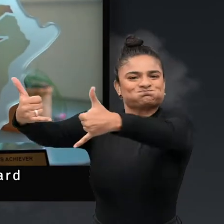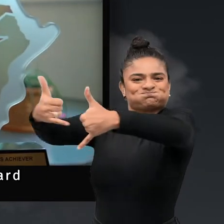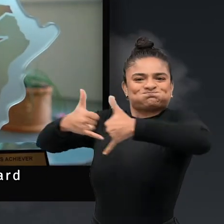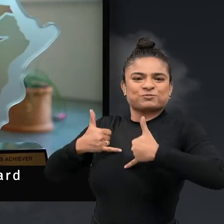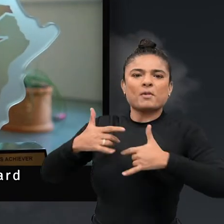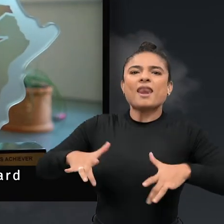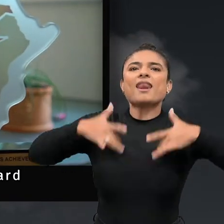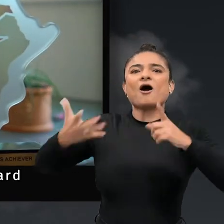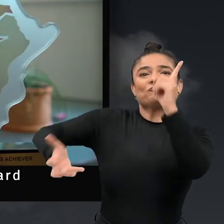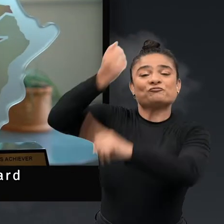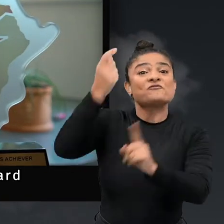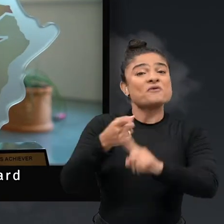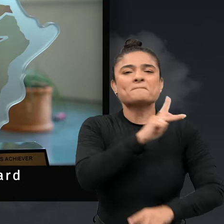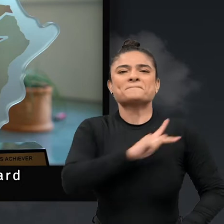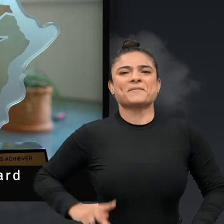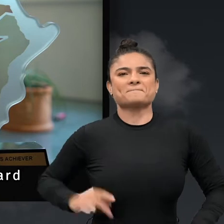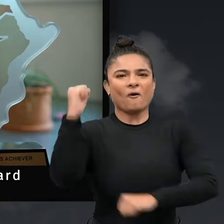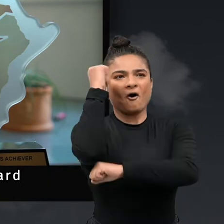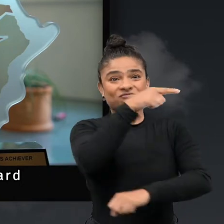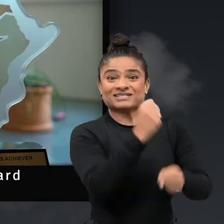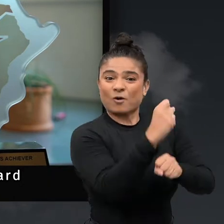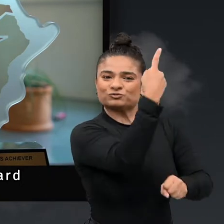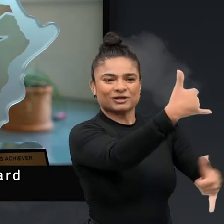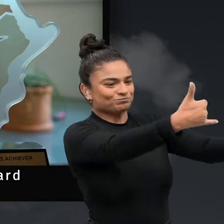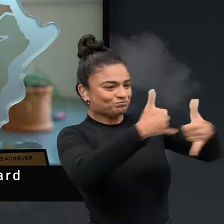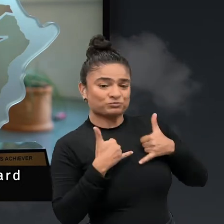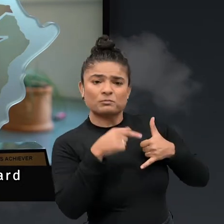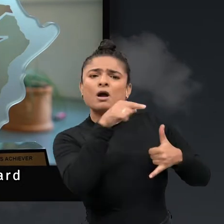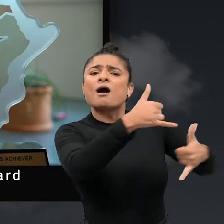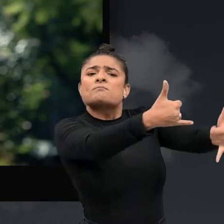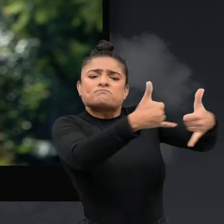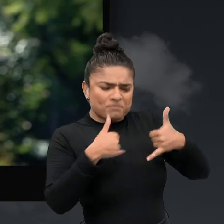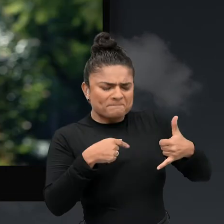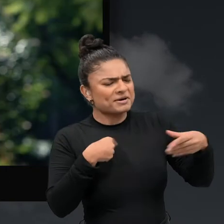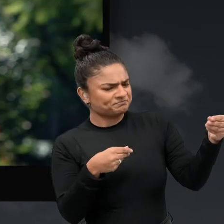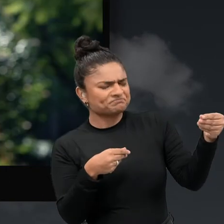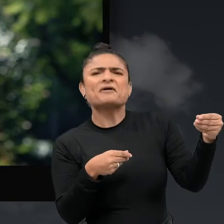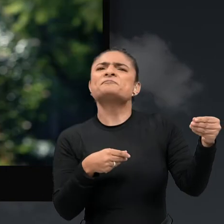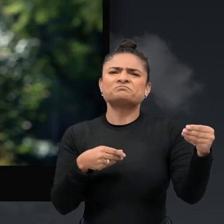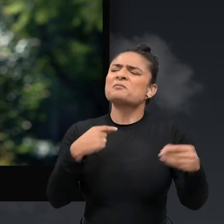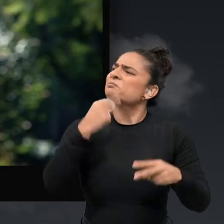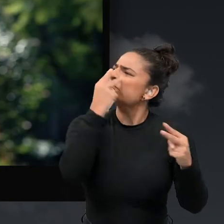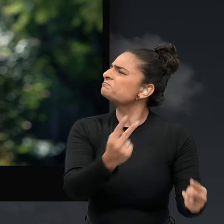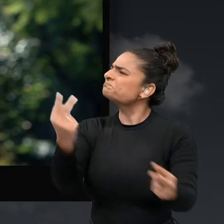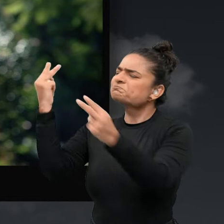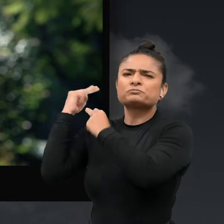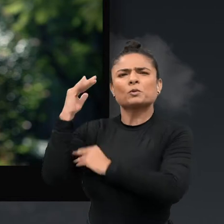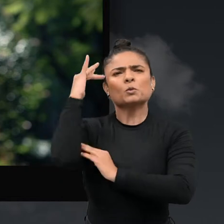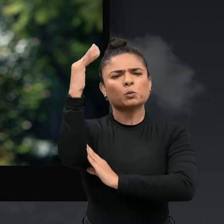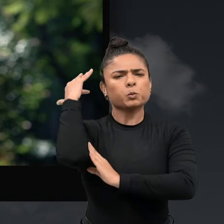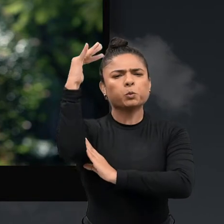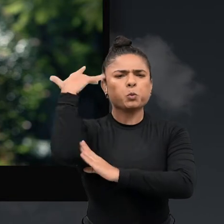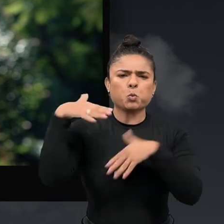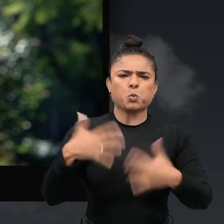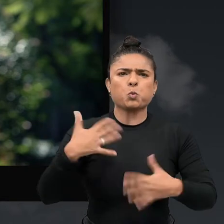received the lifetime achievement award award from the harting the premier of the karting they offered it to me and then i looked back and i thought i have